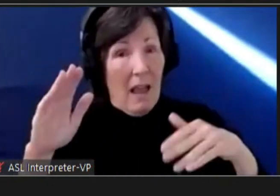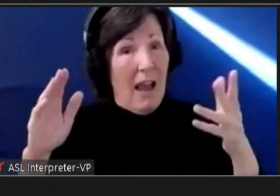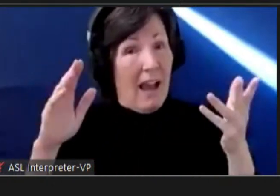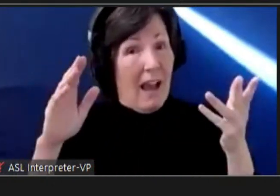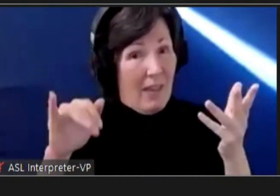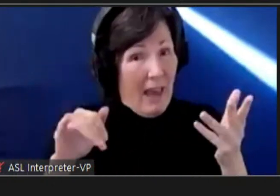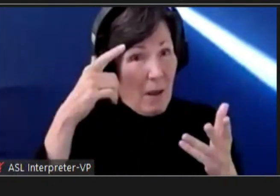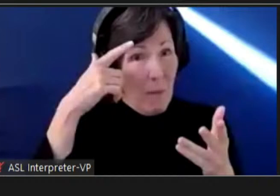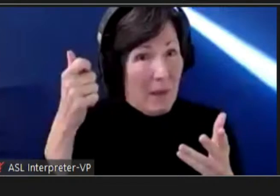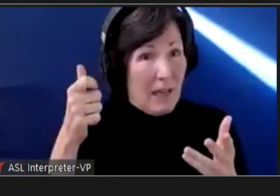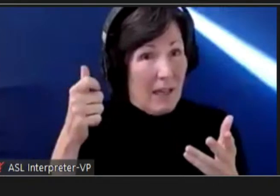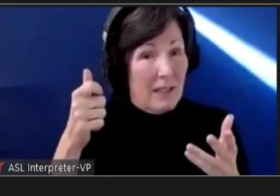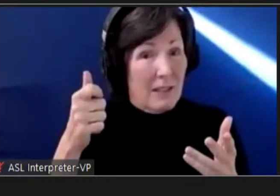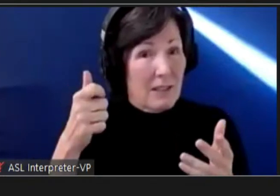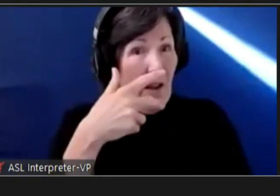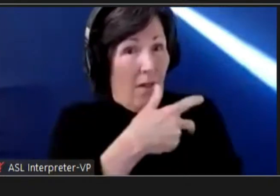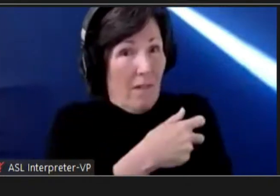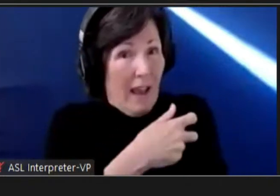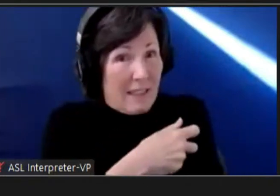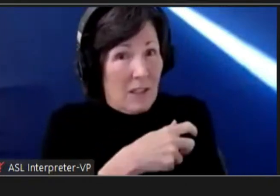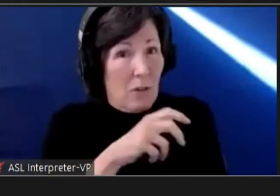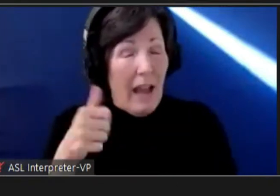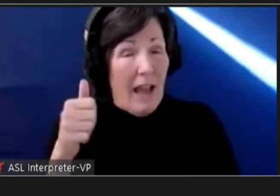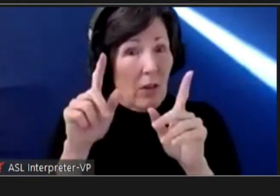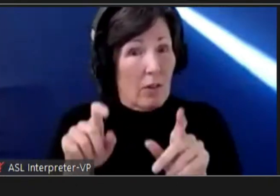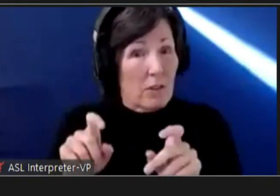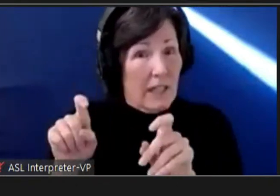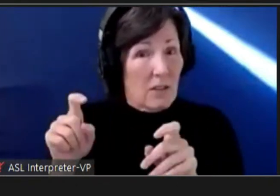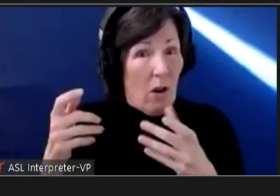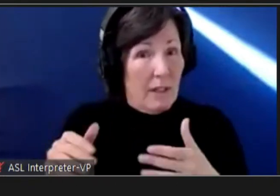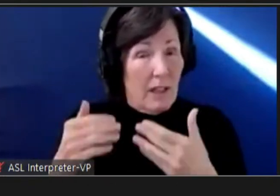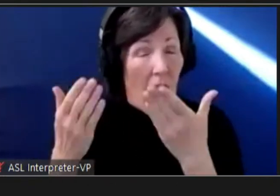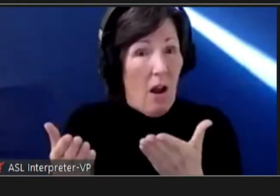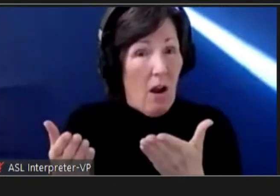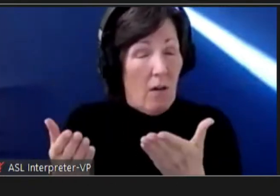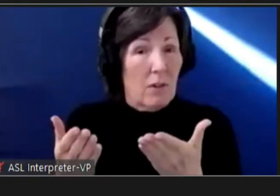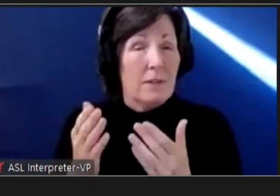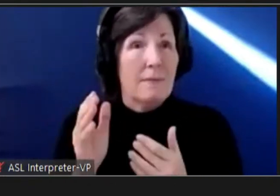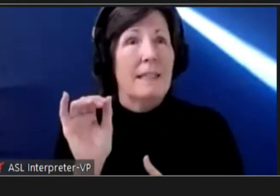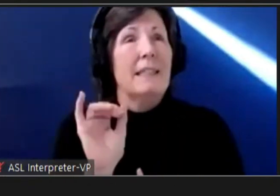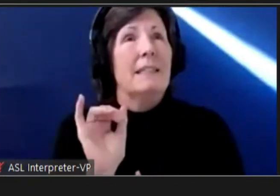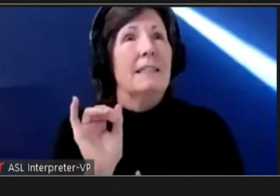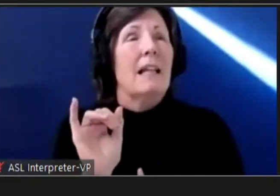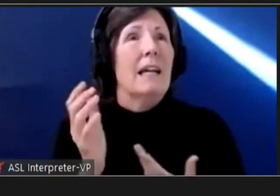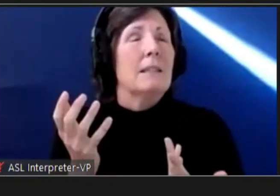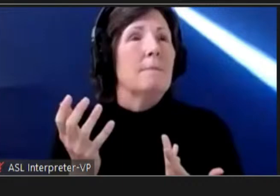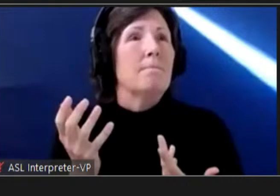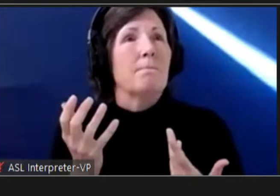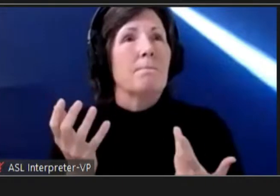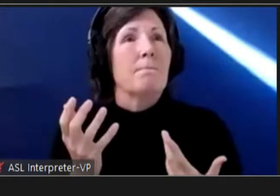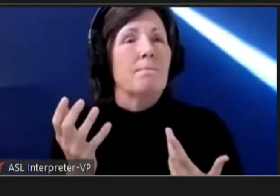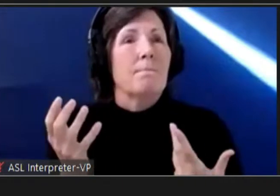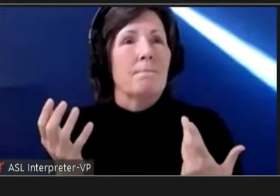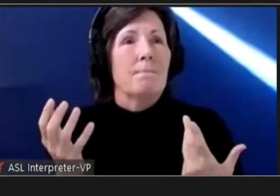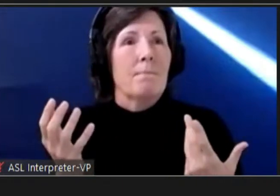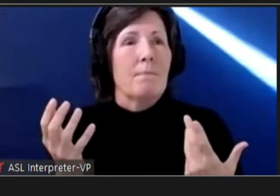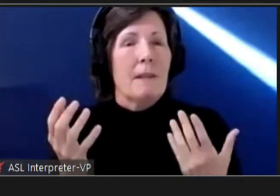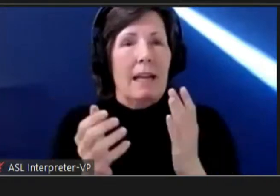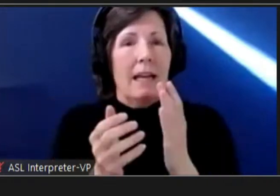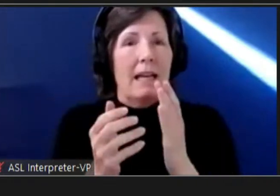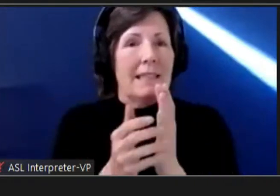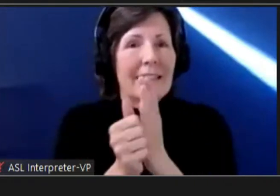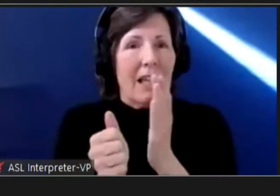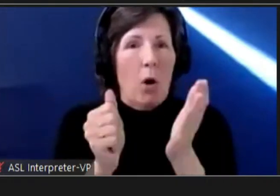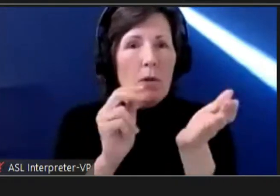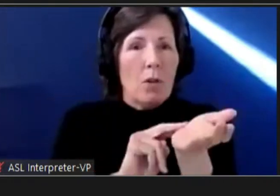to vaccines or other testing being offered at, say, a health, a skilled nursing